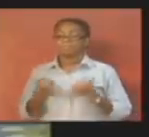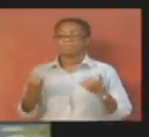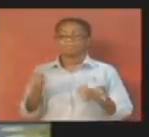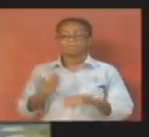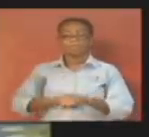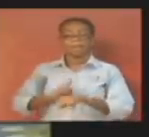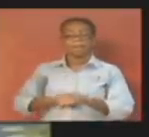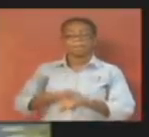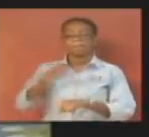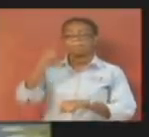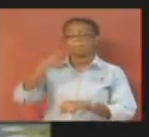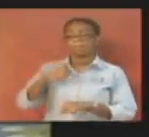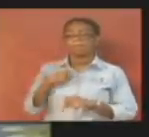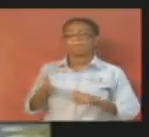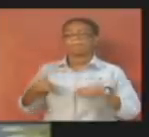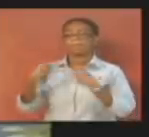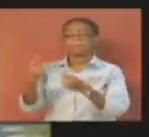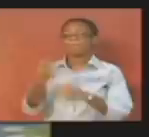vaccine. She went to